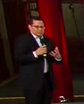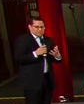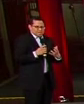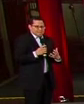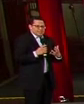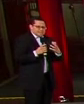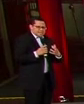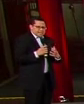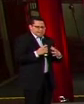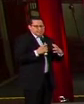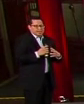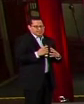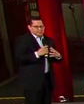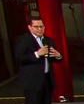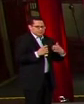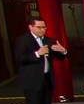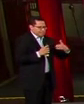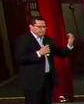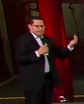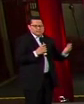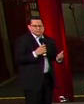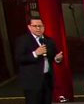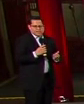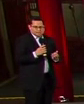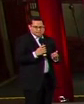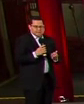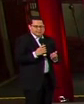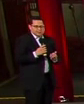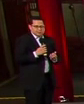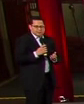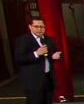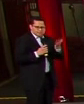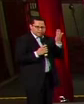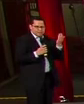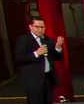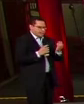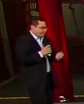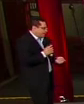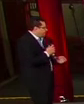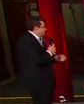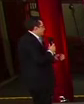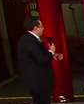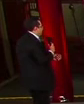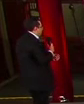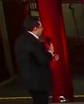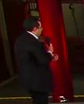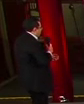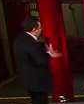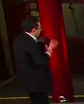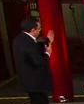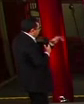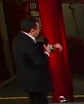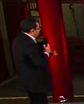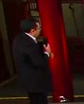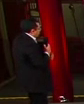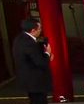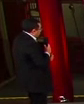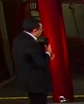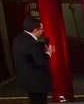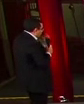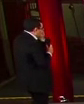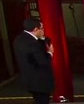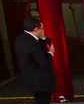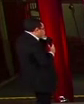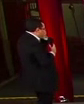conditions such as diabetes, obesity, hypertension, etc., then please be aware that you